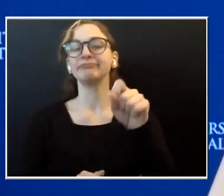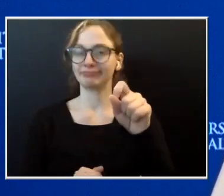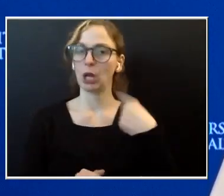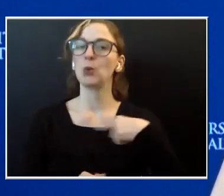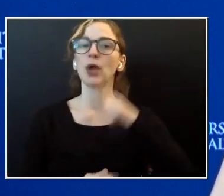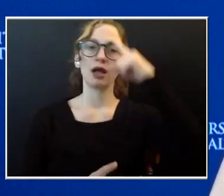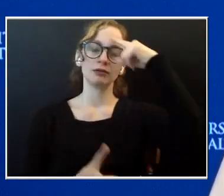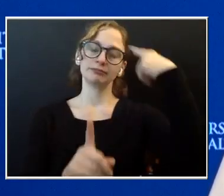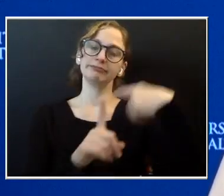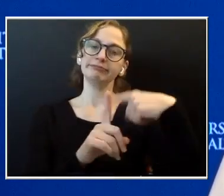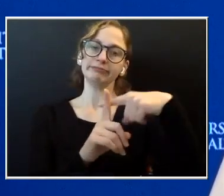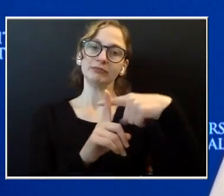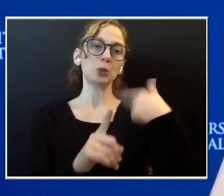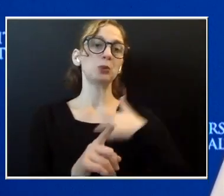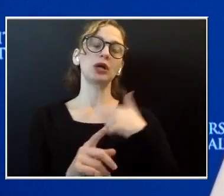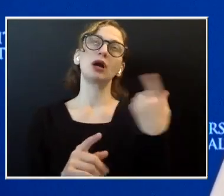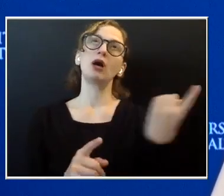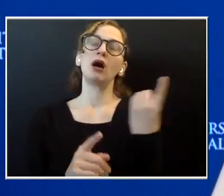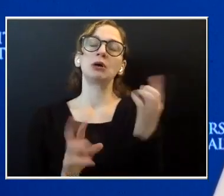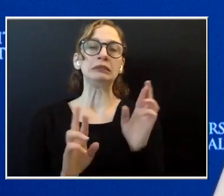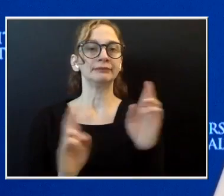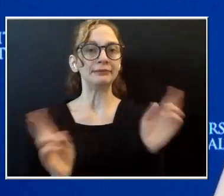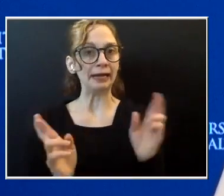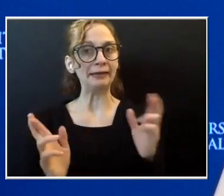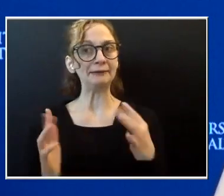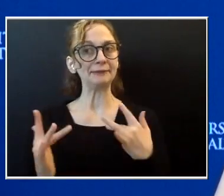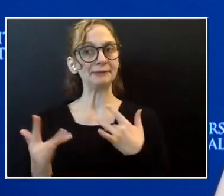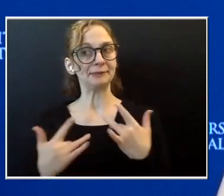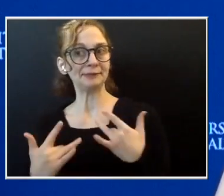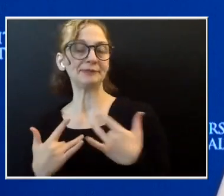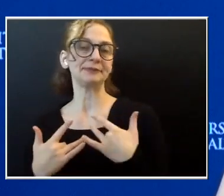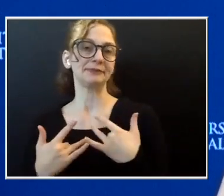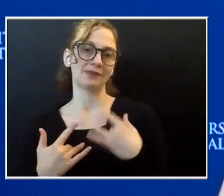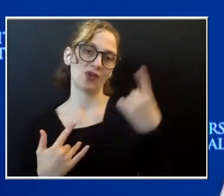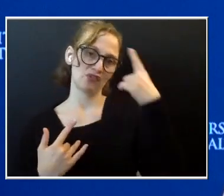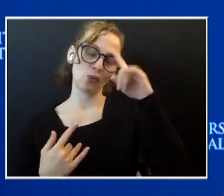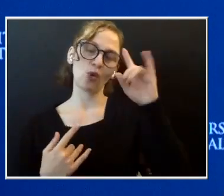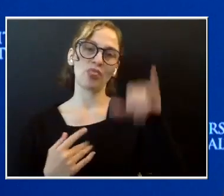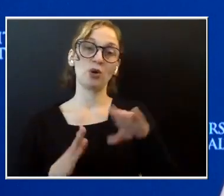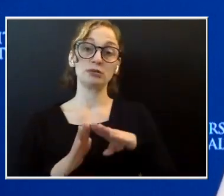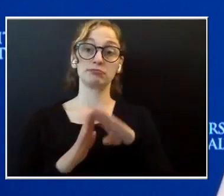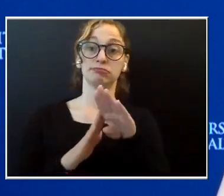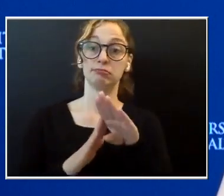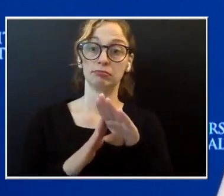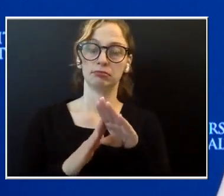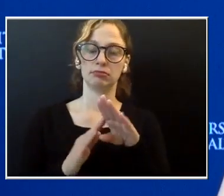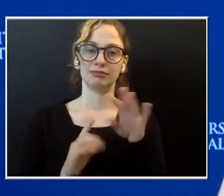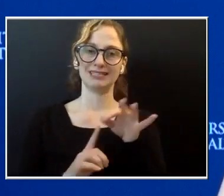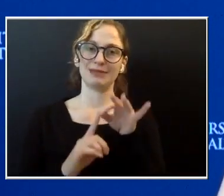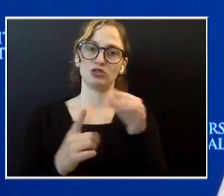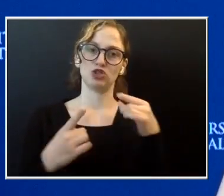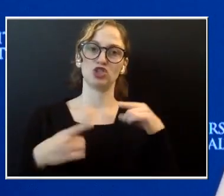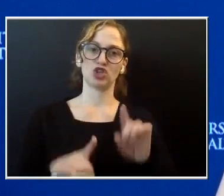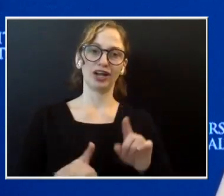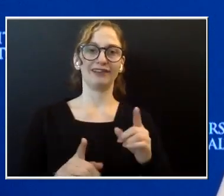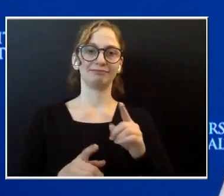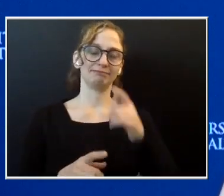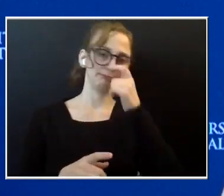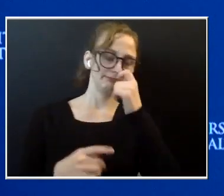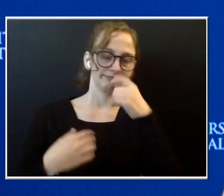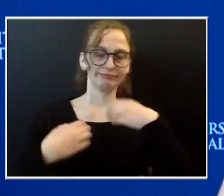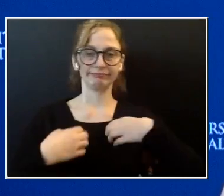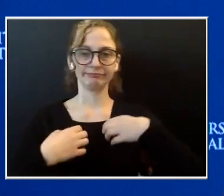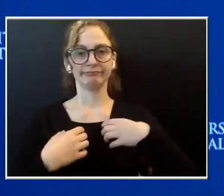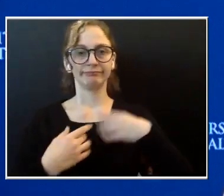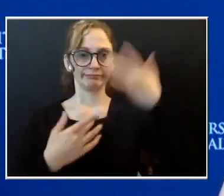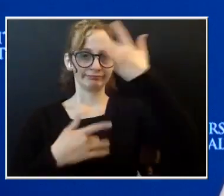ready and concerned for these spikes, especially during this respiratory viral season. I would say, though, that unfortunately the COVID testing